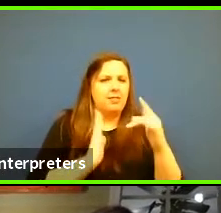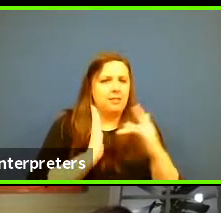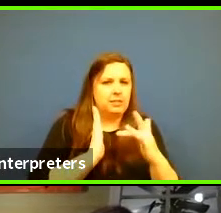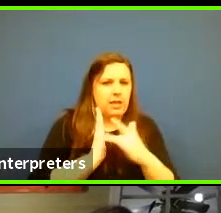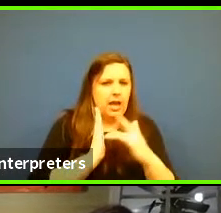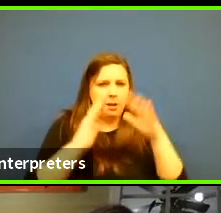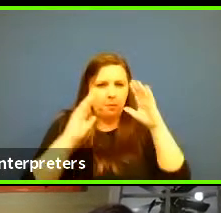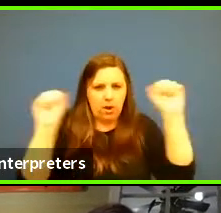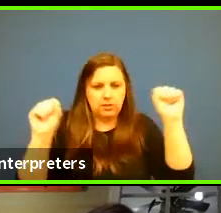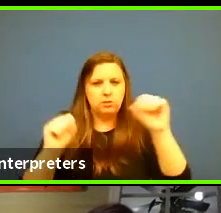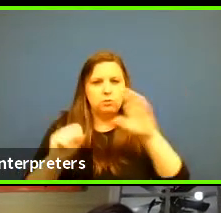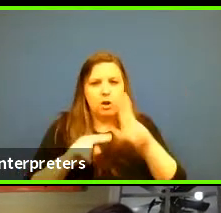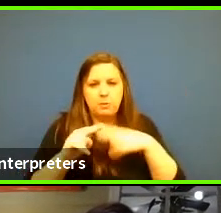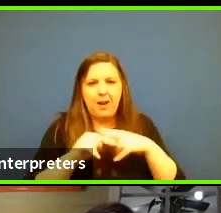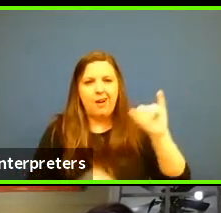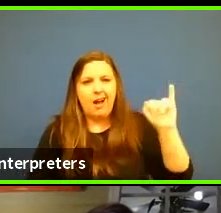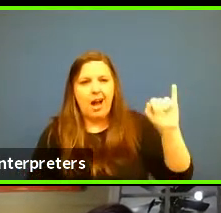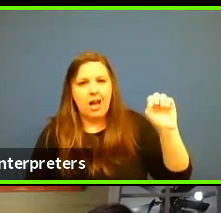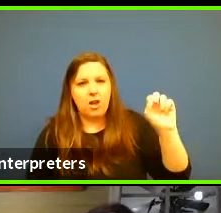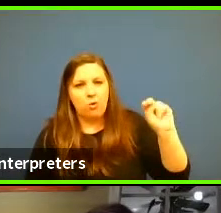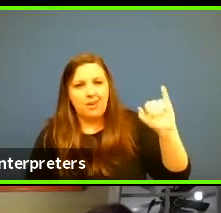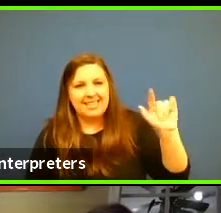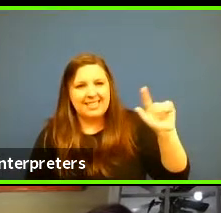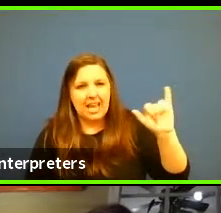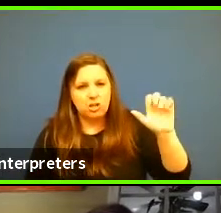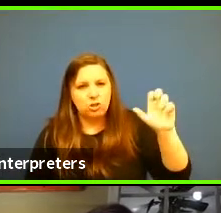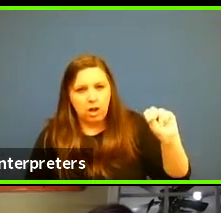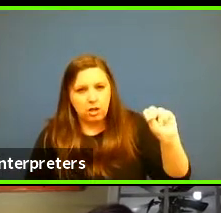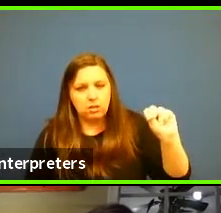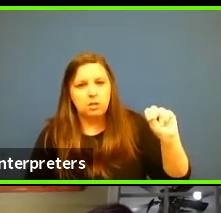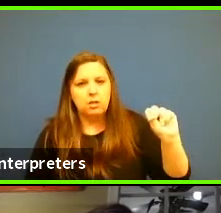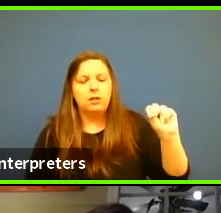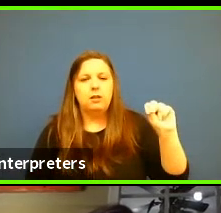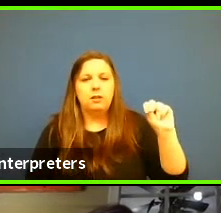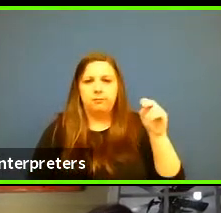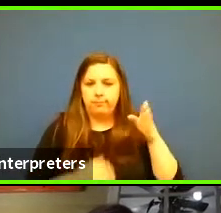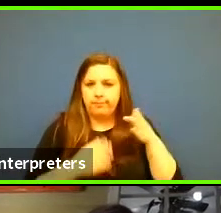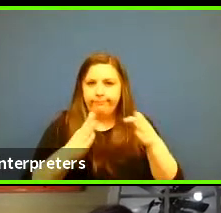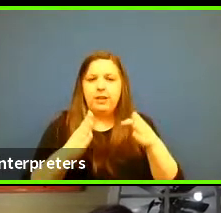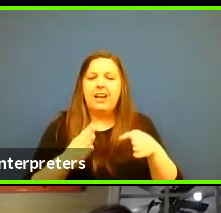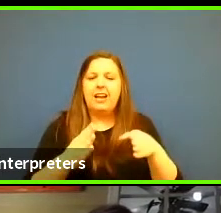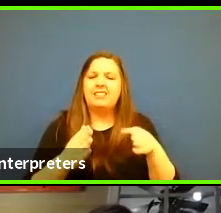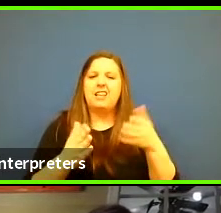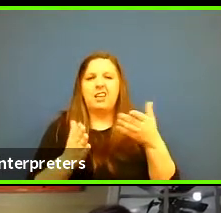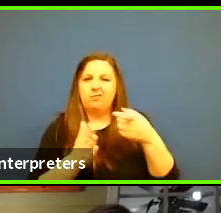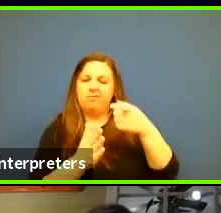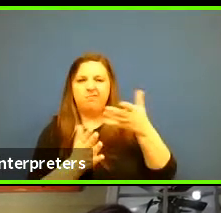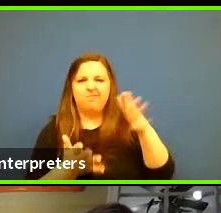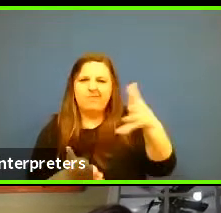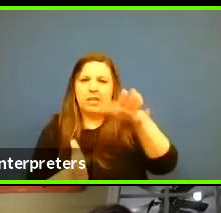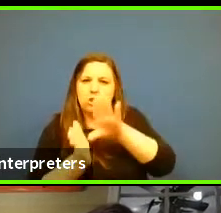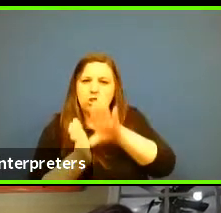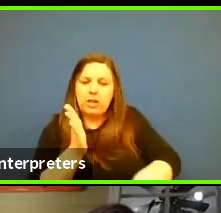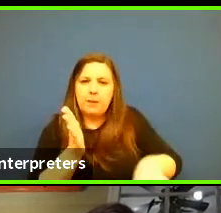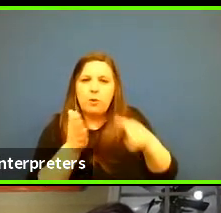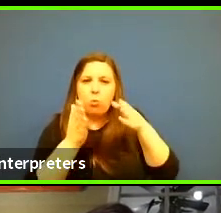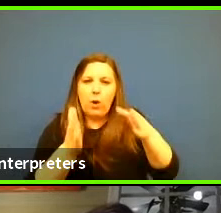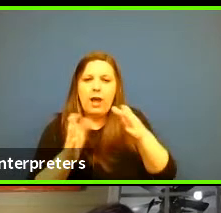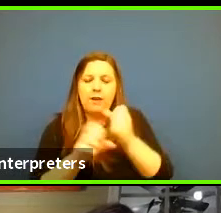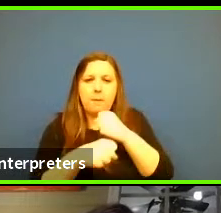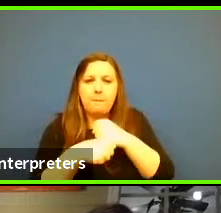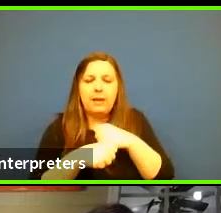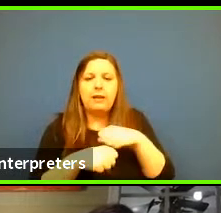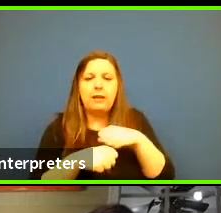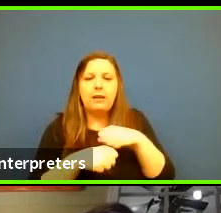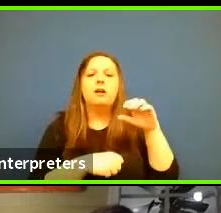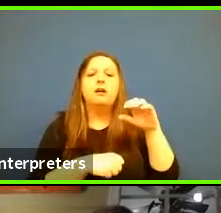talked about this ionization technique is fairly inexpensive way of making the small particles cluster together and